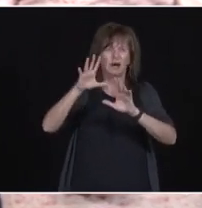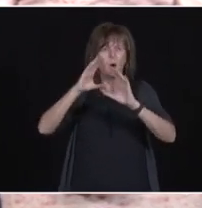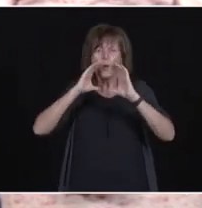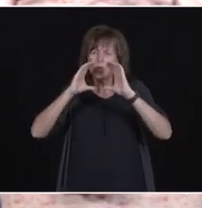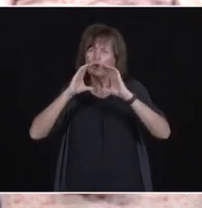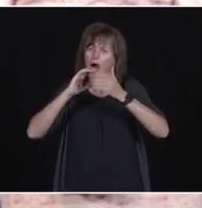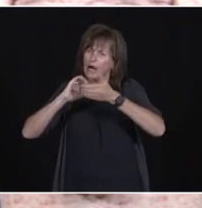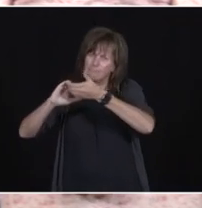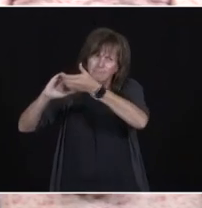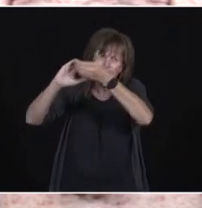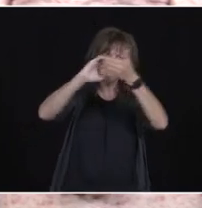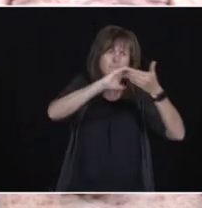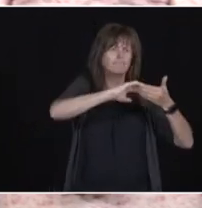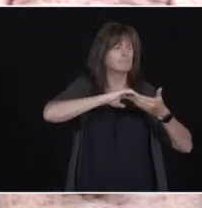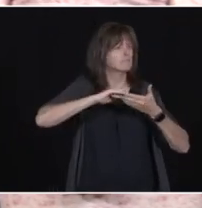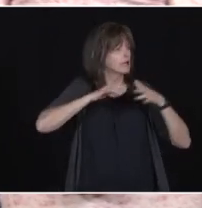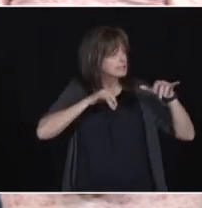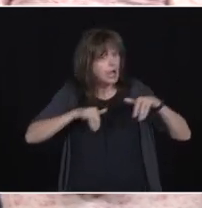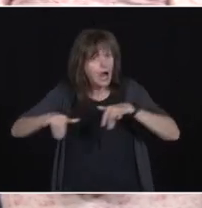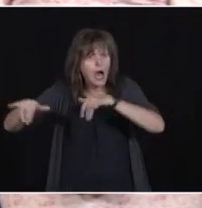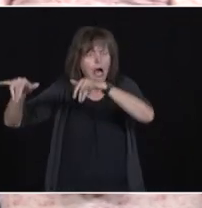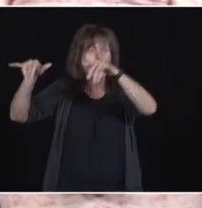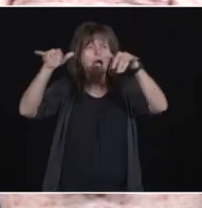is. Next question.